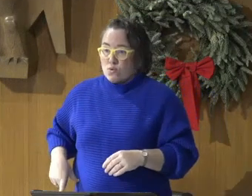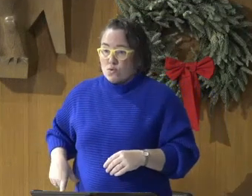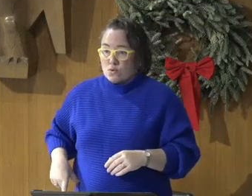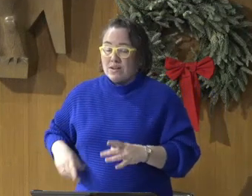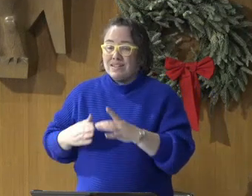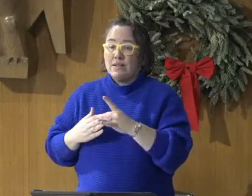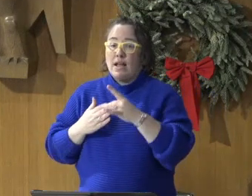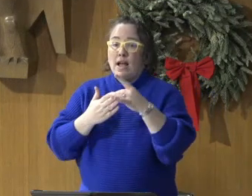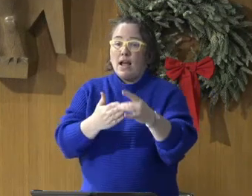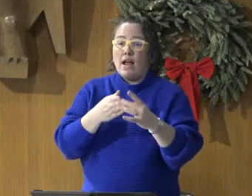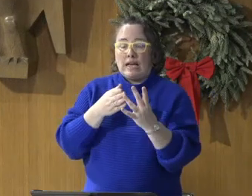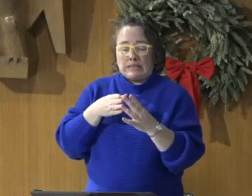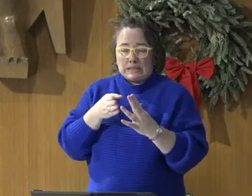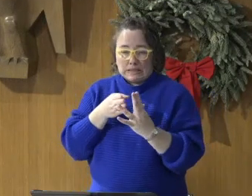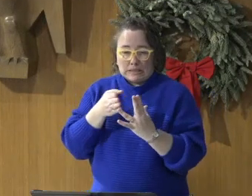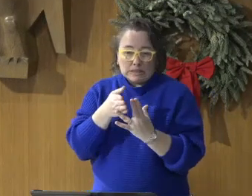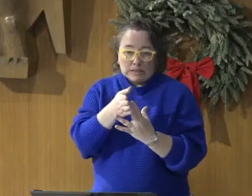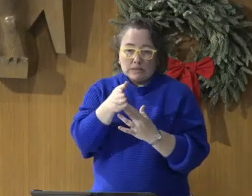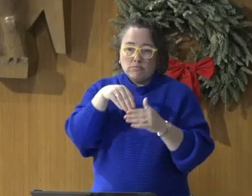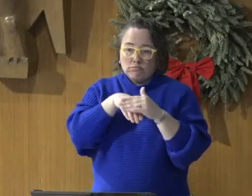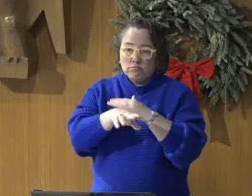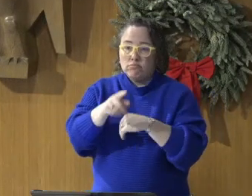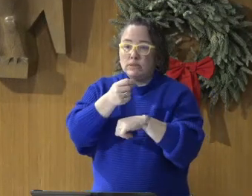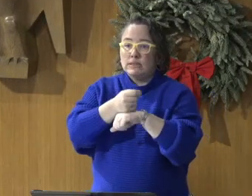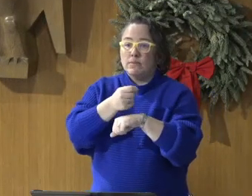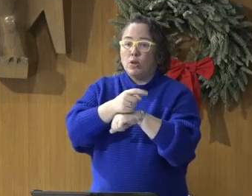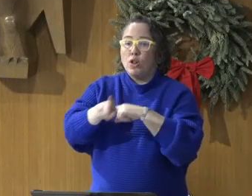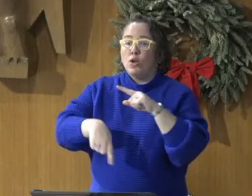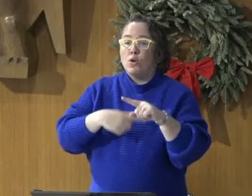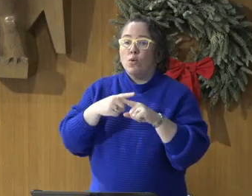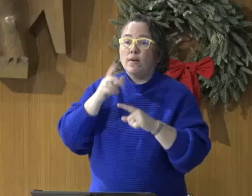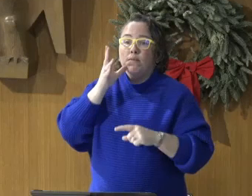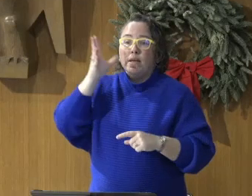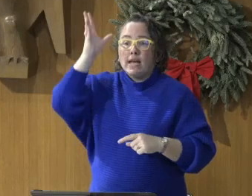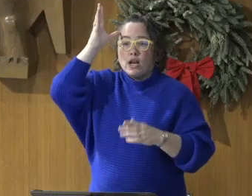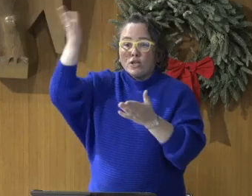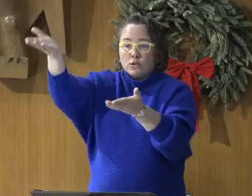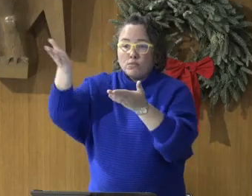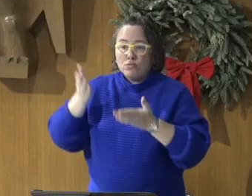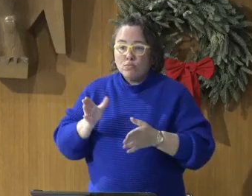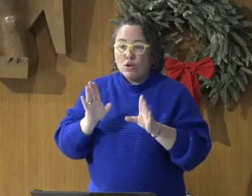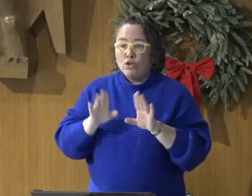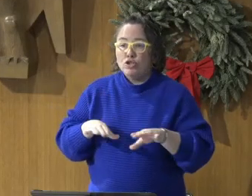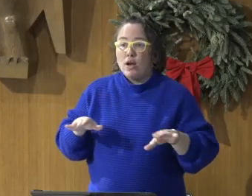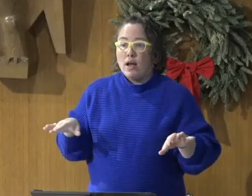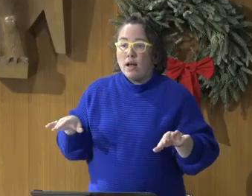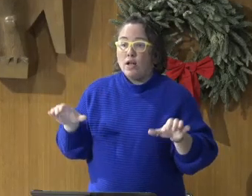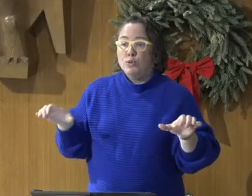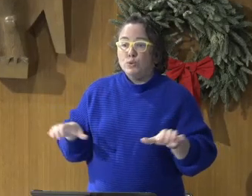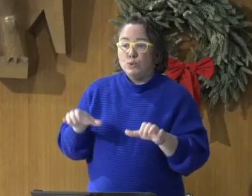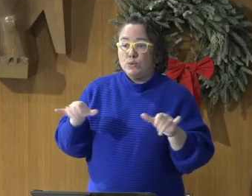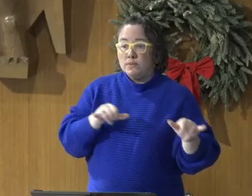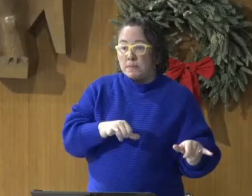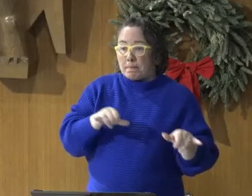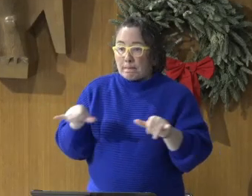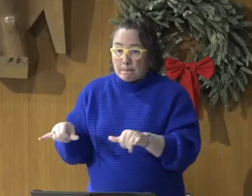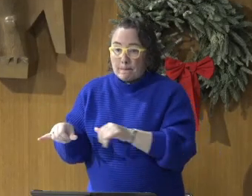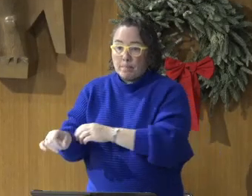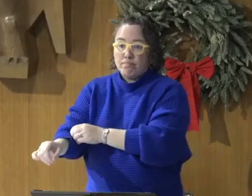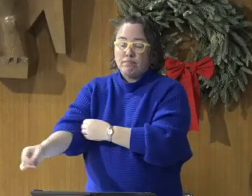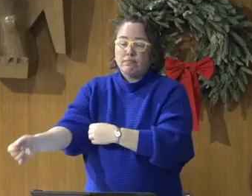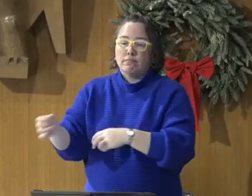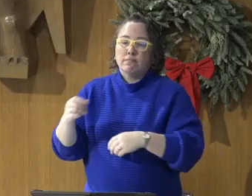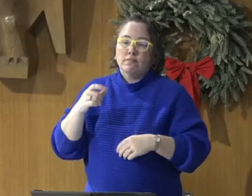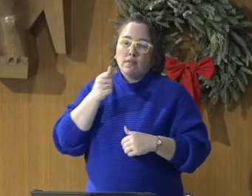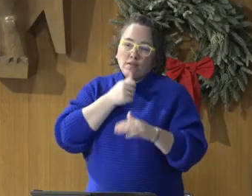Simeon came into the temple, and when the parents brought in the child Jesus to do for him what was customary under